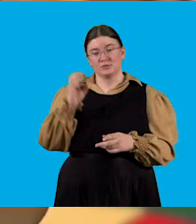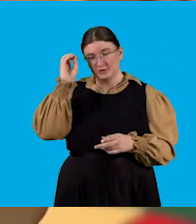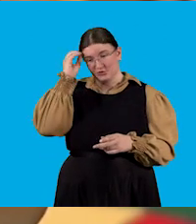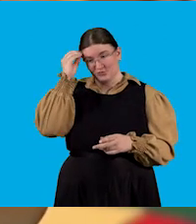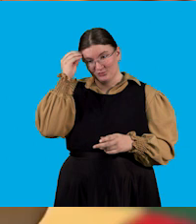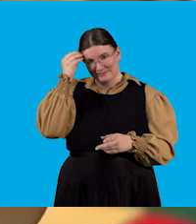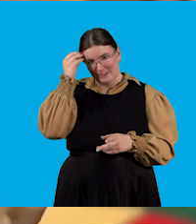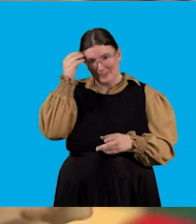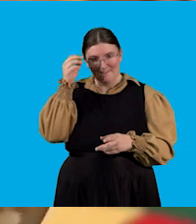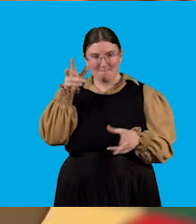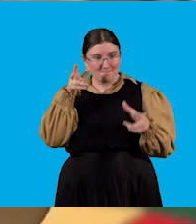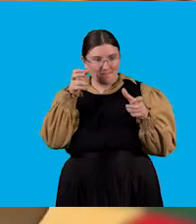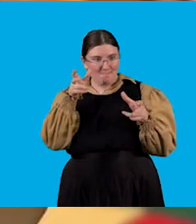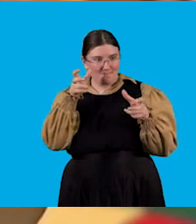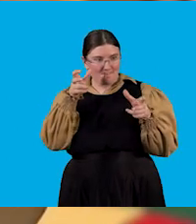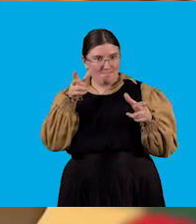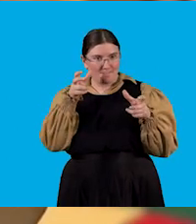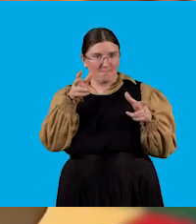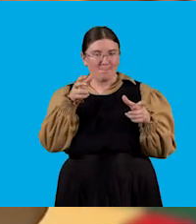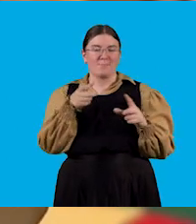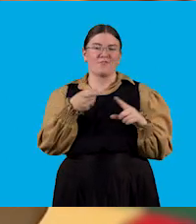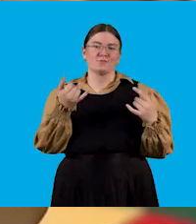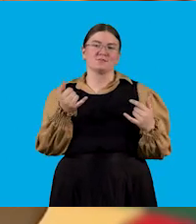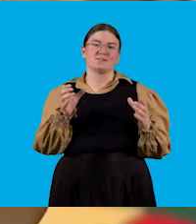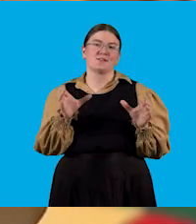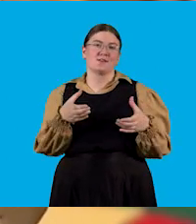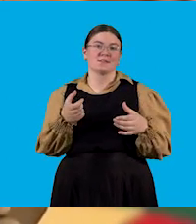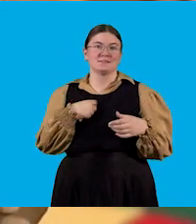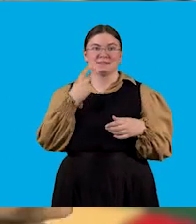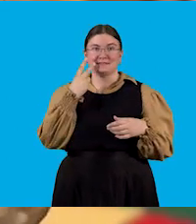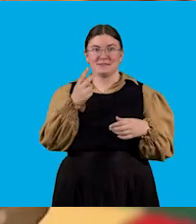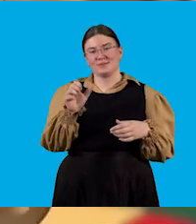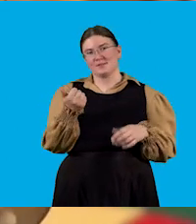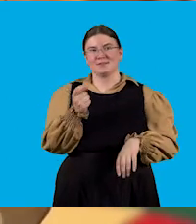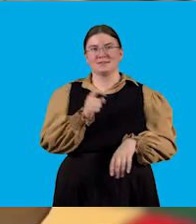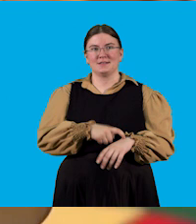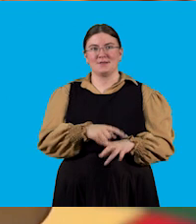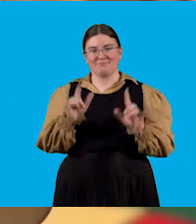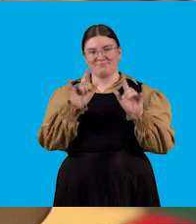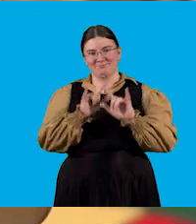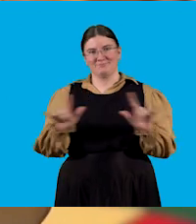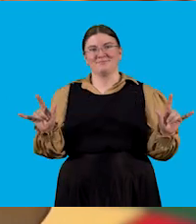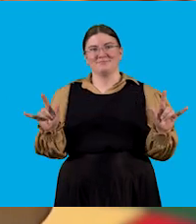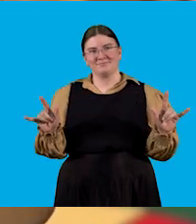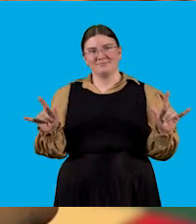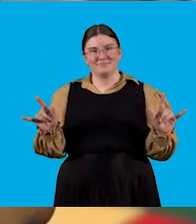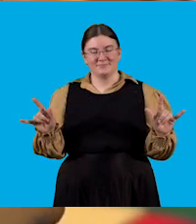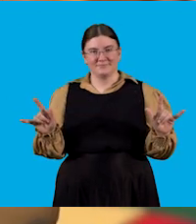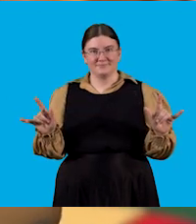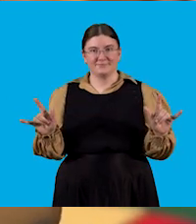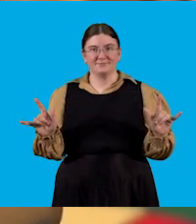interested and fascinated by the lesson. I will see you some other time. Goodbye.